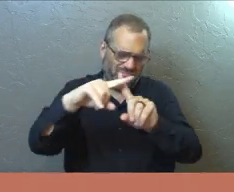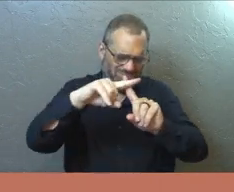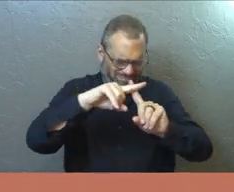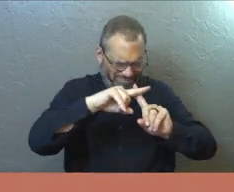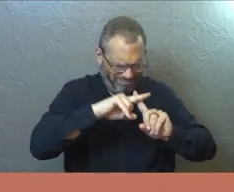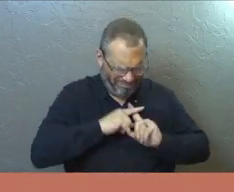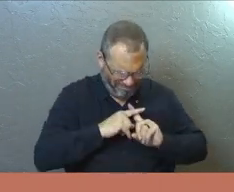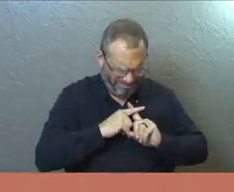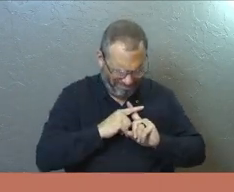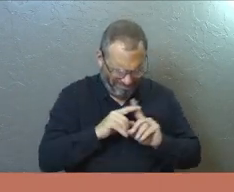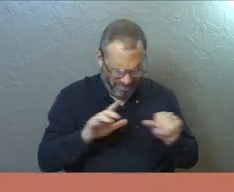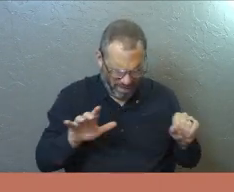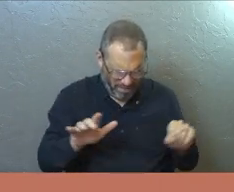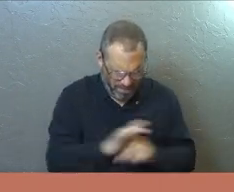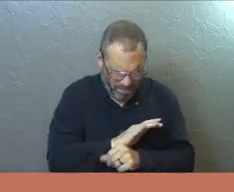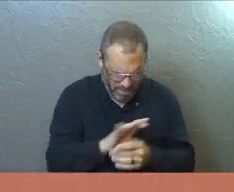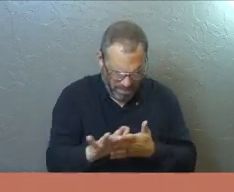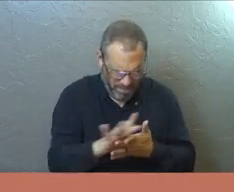Spirit?